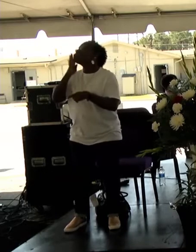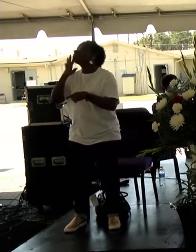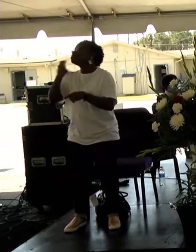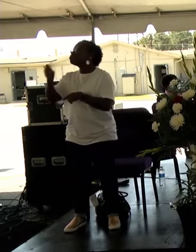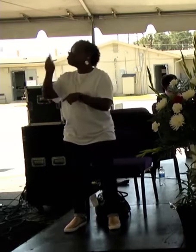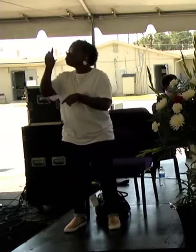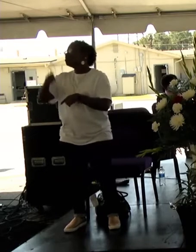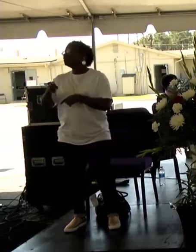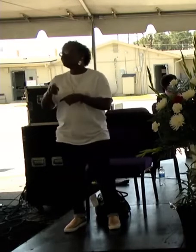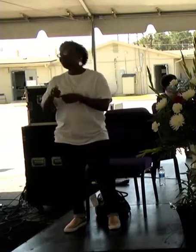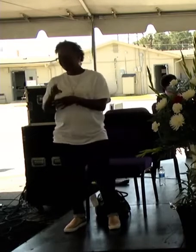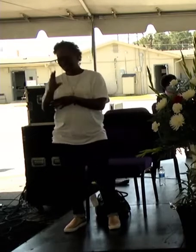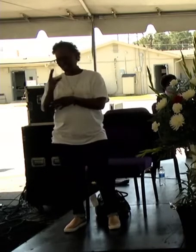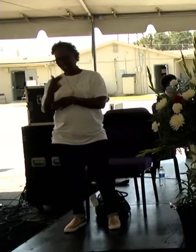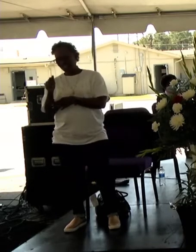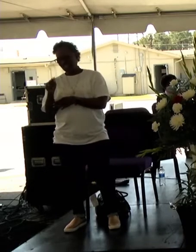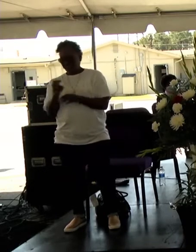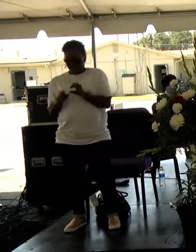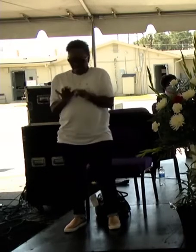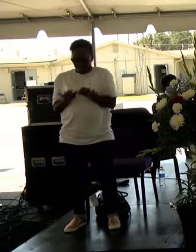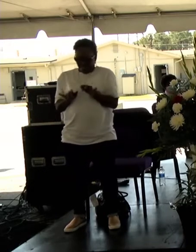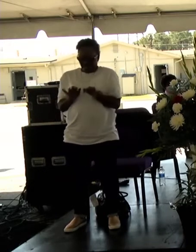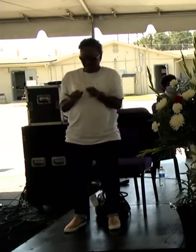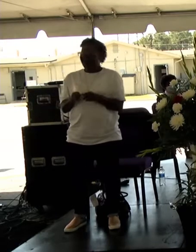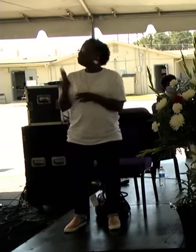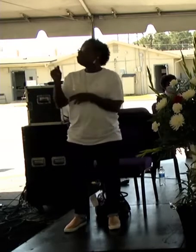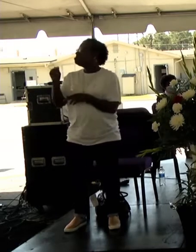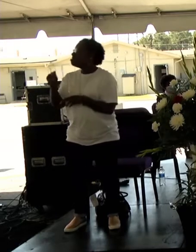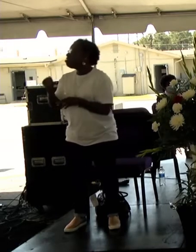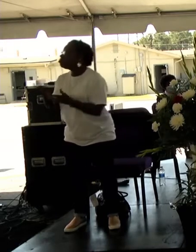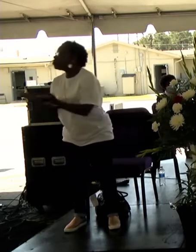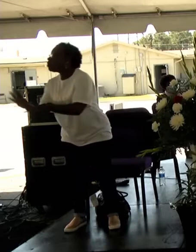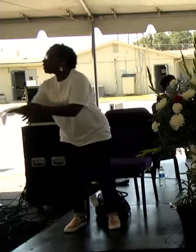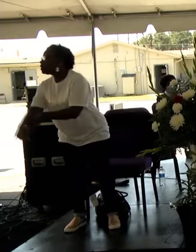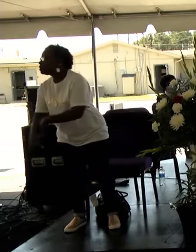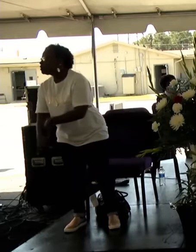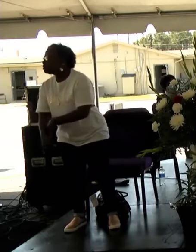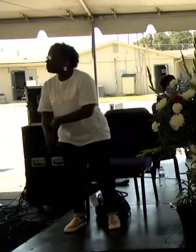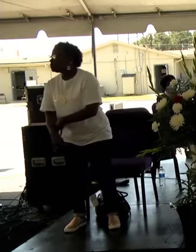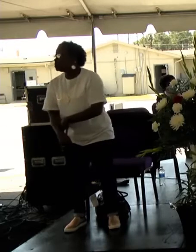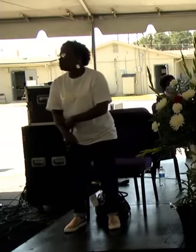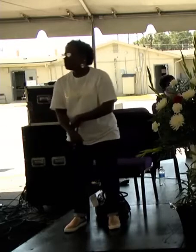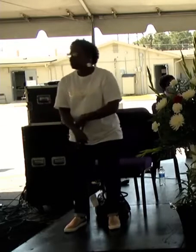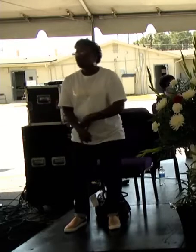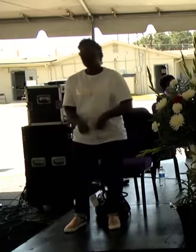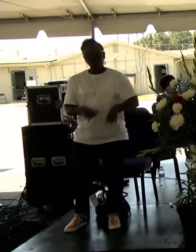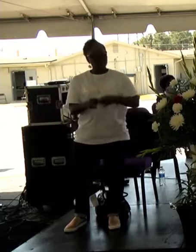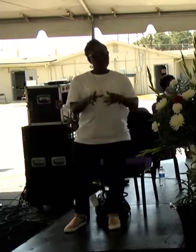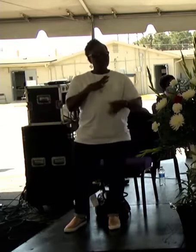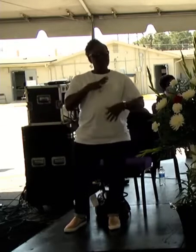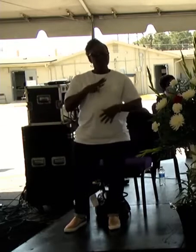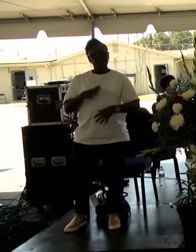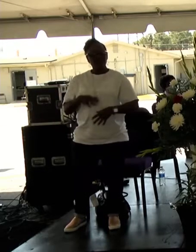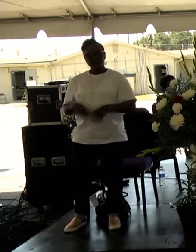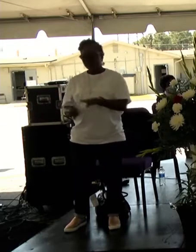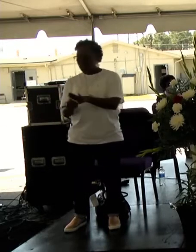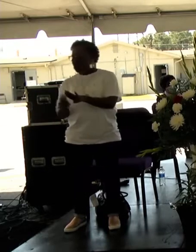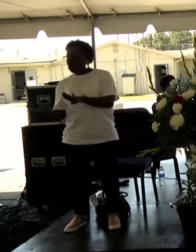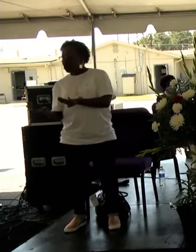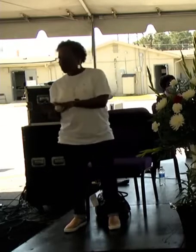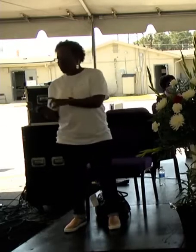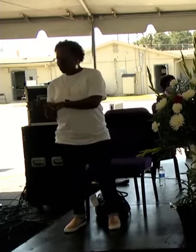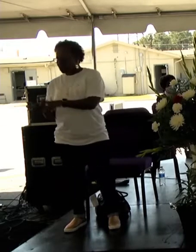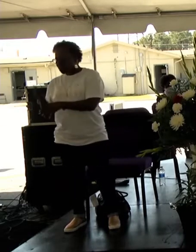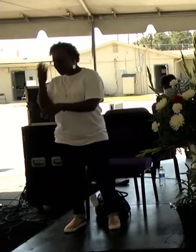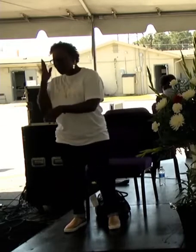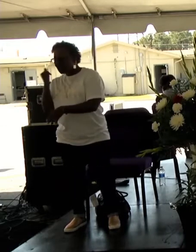you. So you gotta chat with them. Do you want to open a chat?" "No, I want my foot tub." But I opened the chat with the customer service agent. I don't know